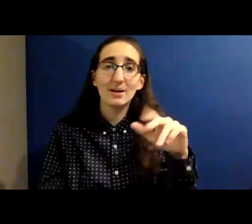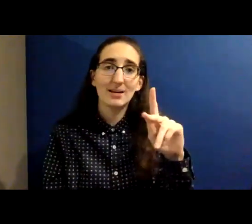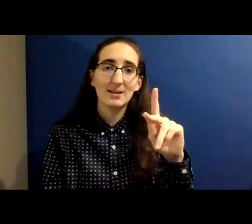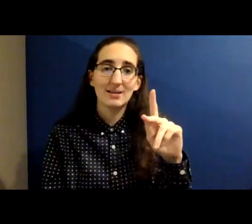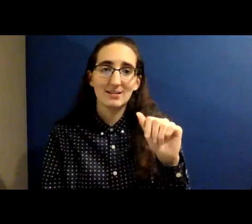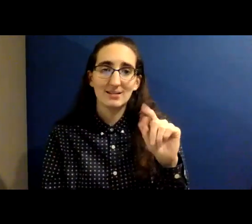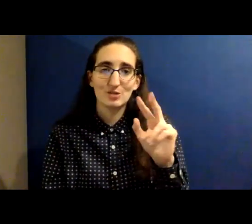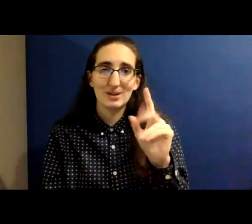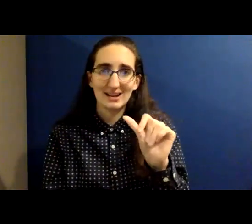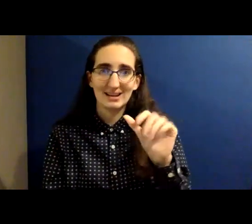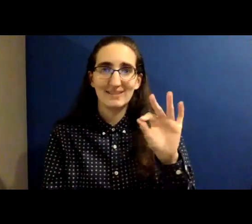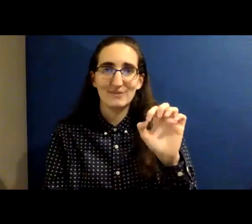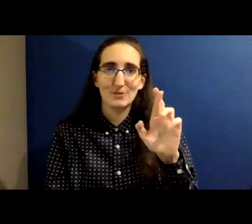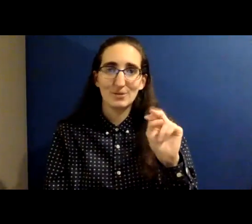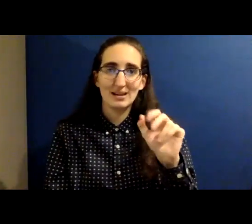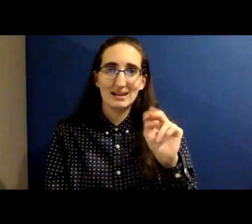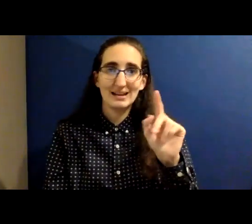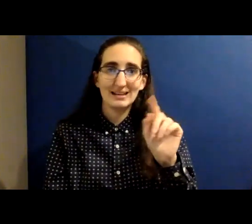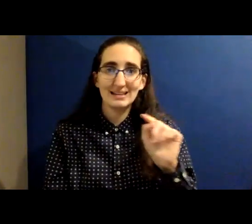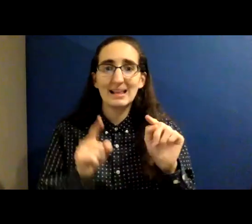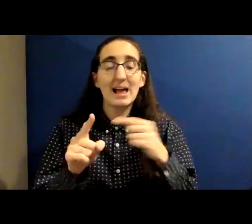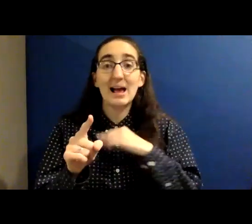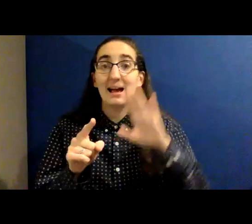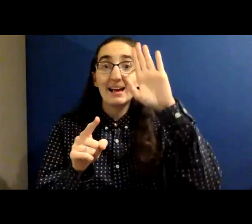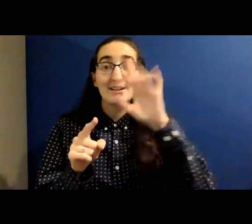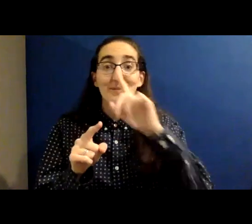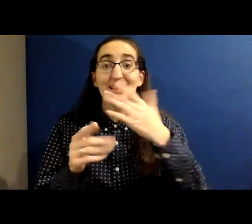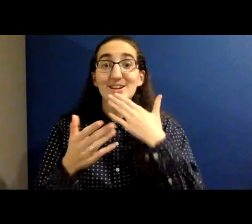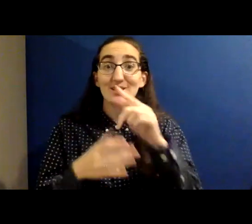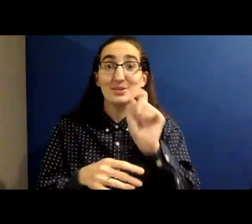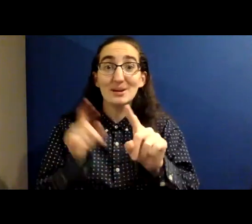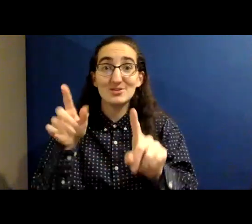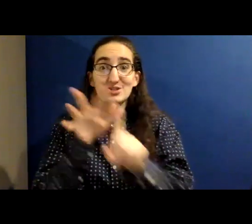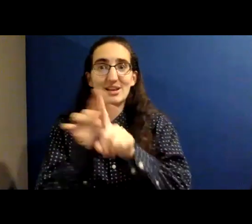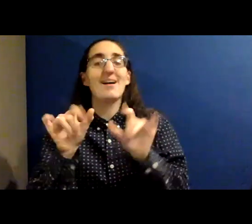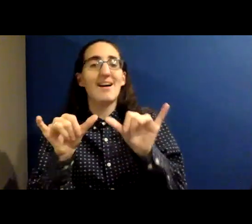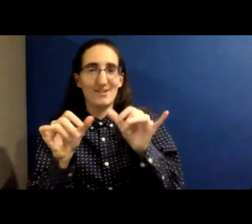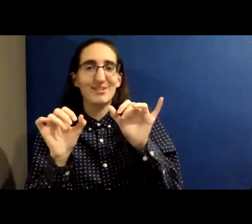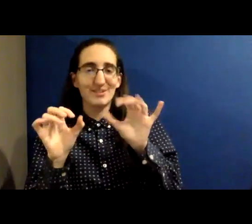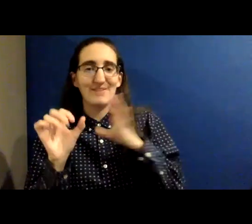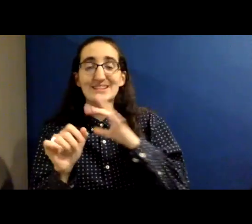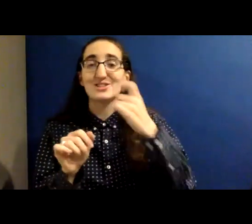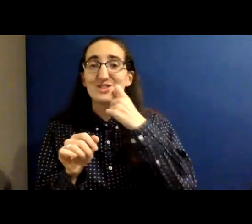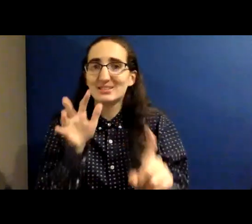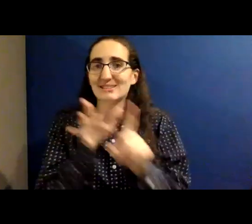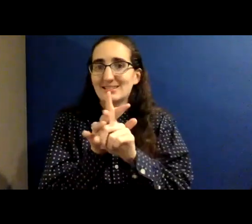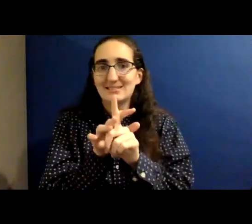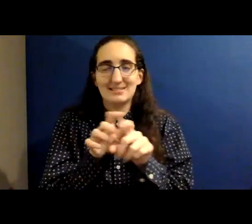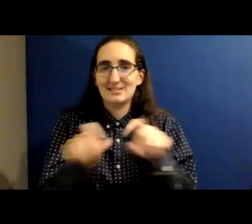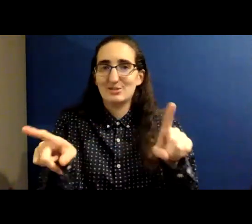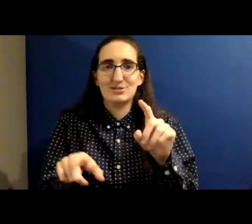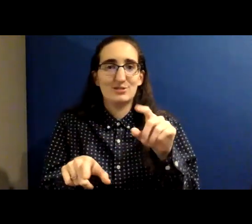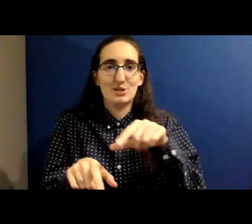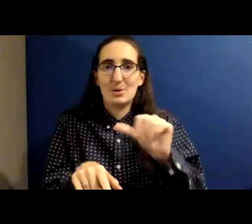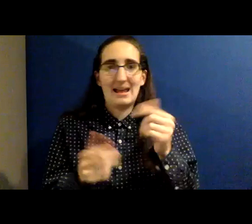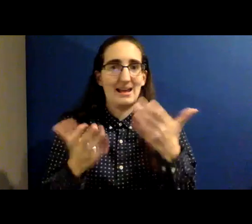Fernandez. Oh, we got a really good question in the chat that just popped in and I don't want us to